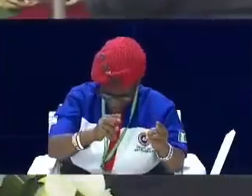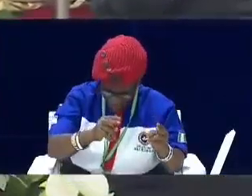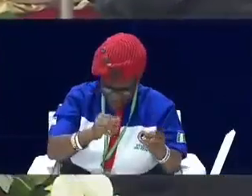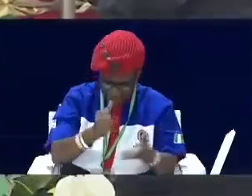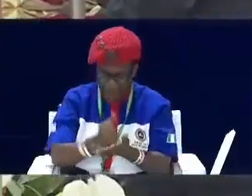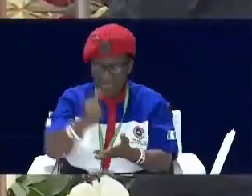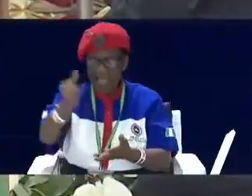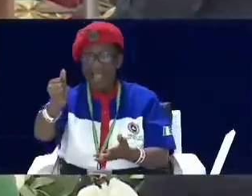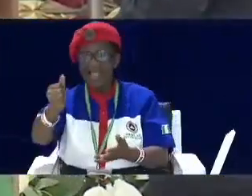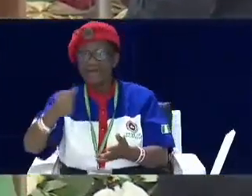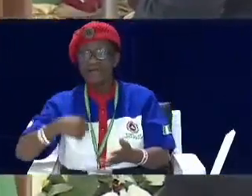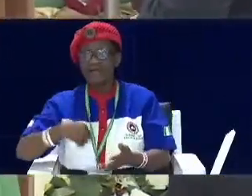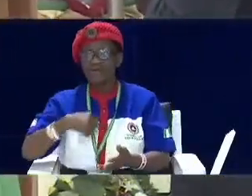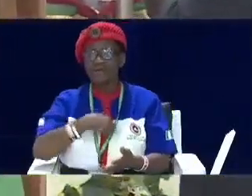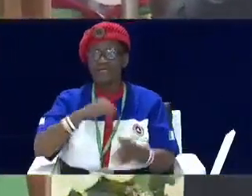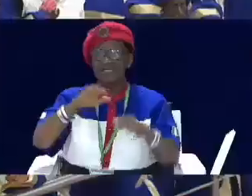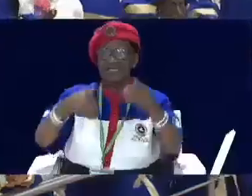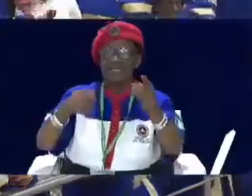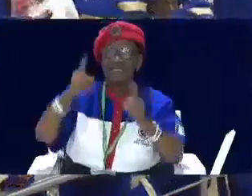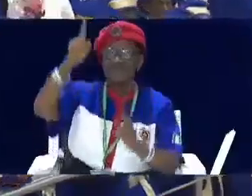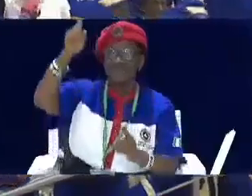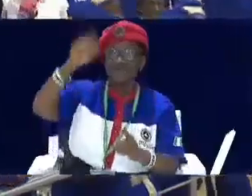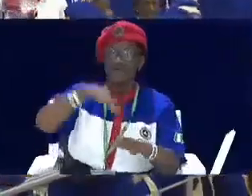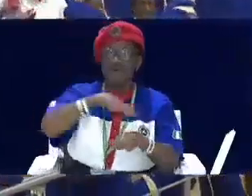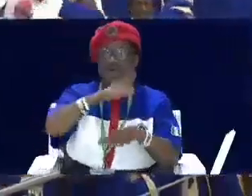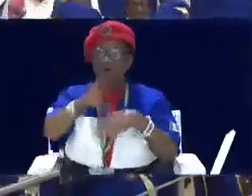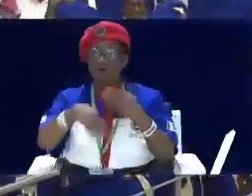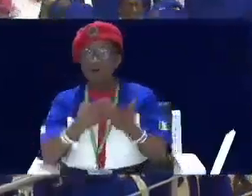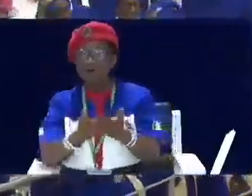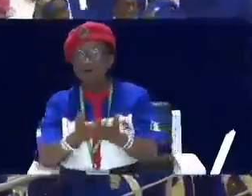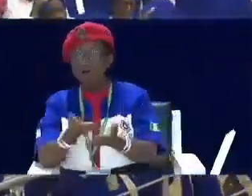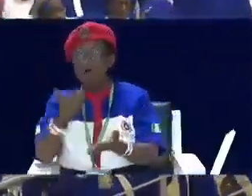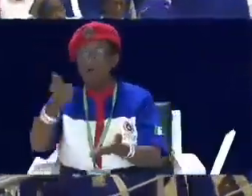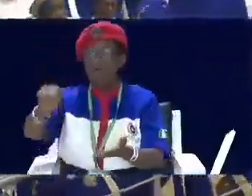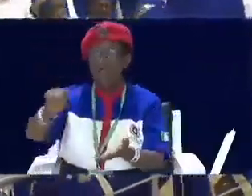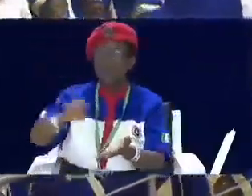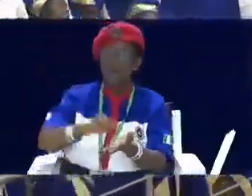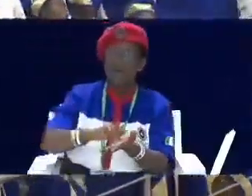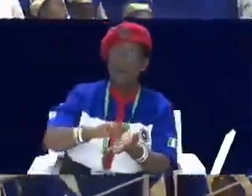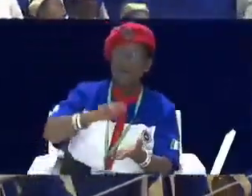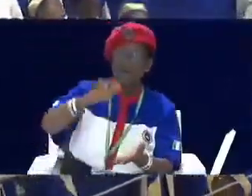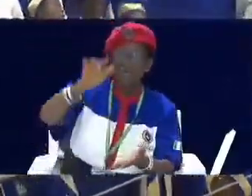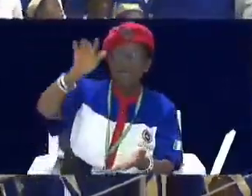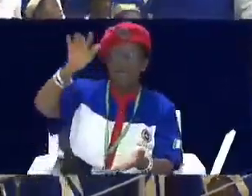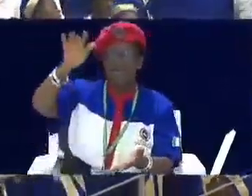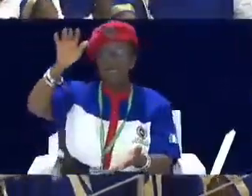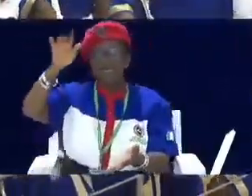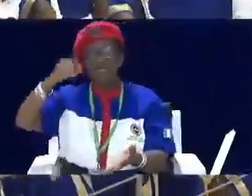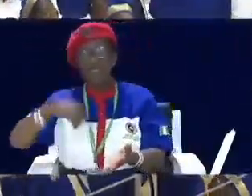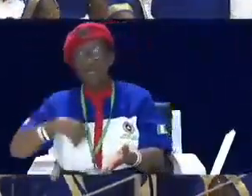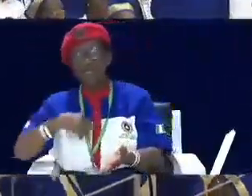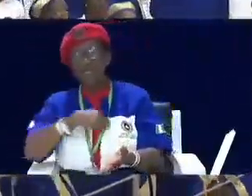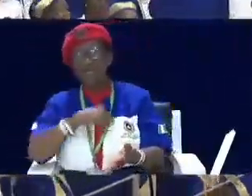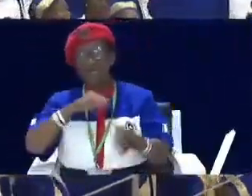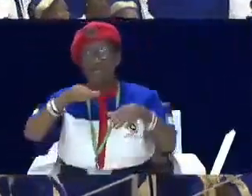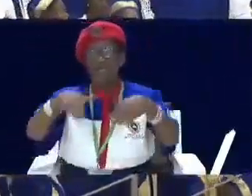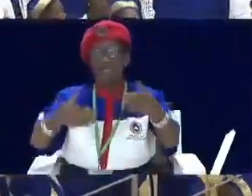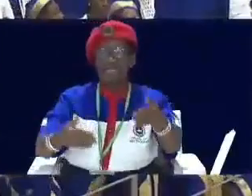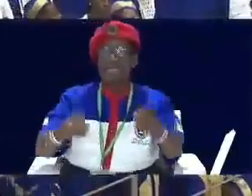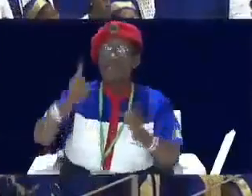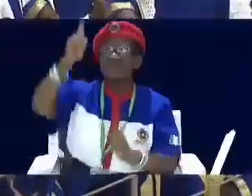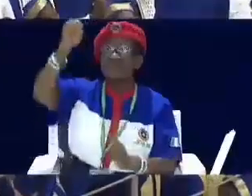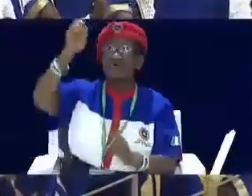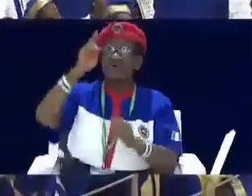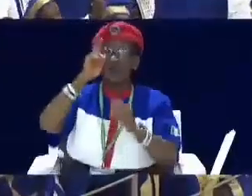honor. Amen. We give you all the glory. We